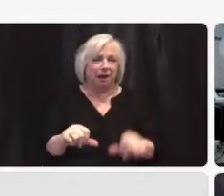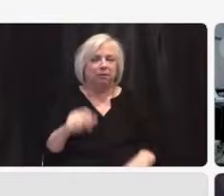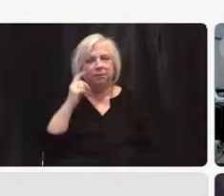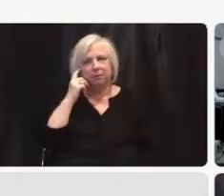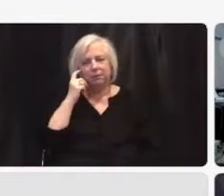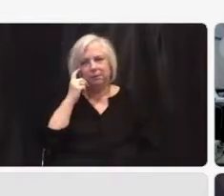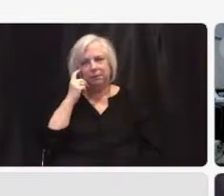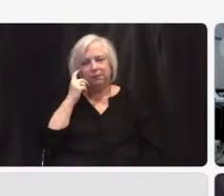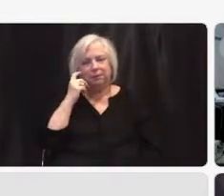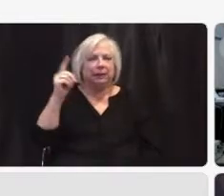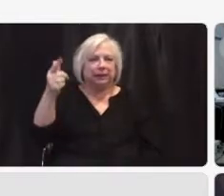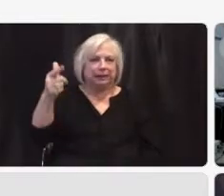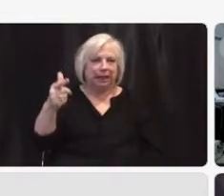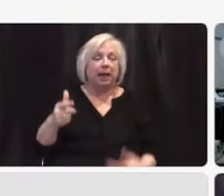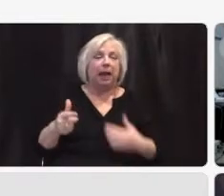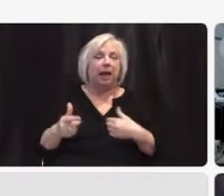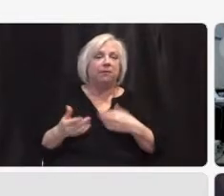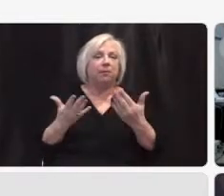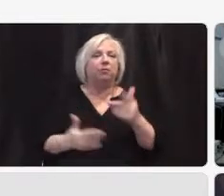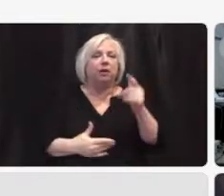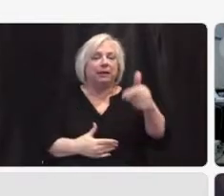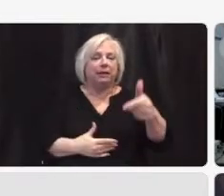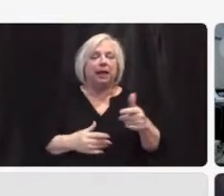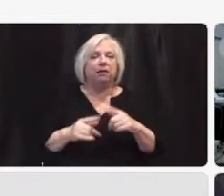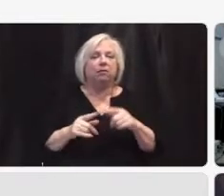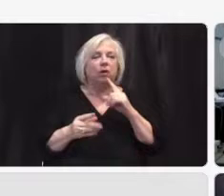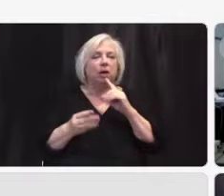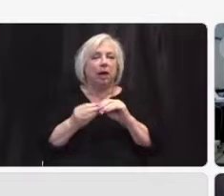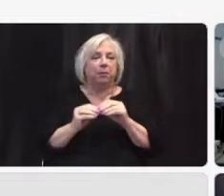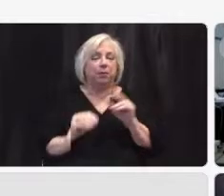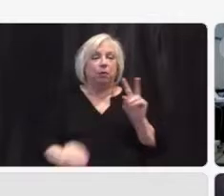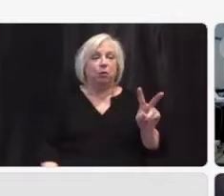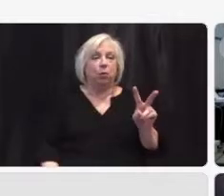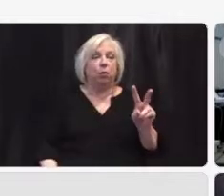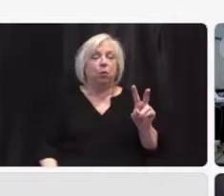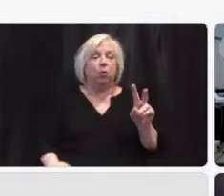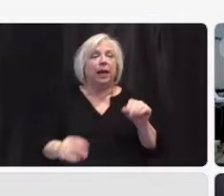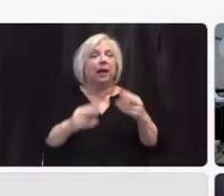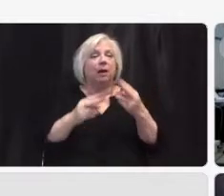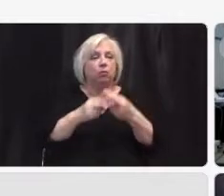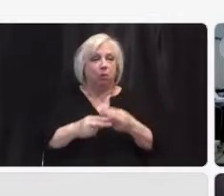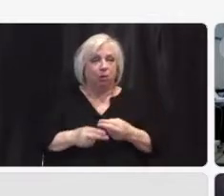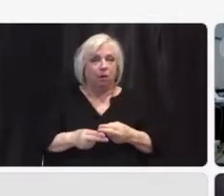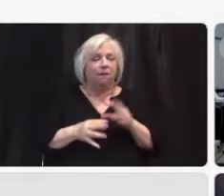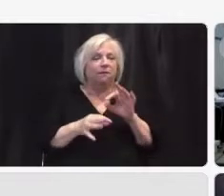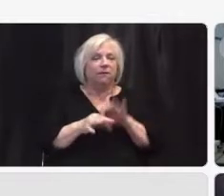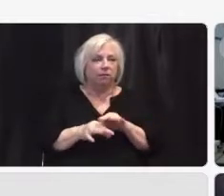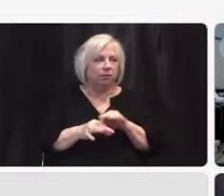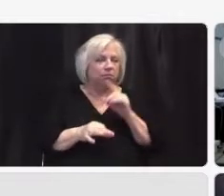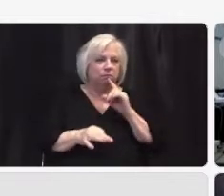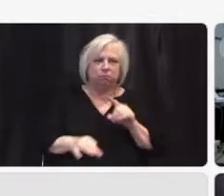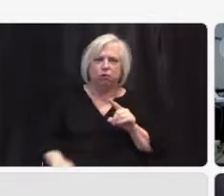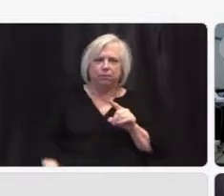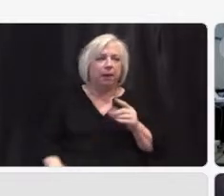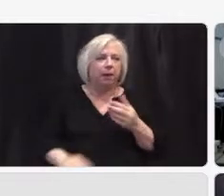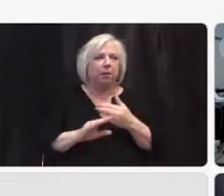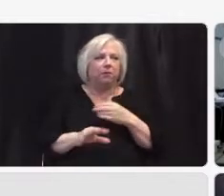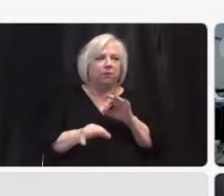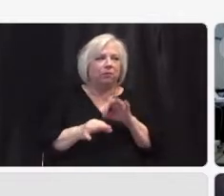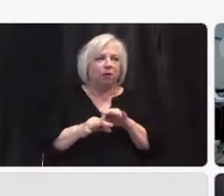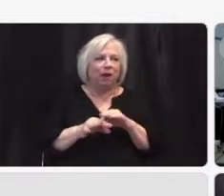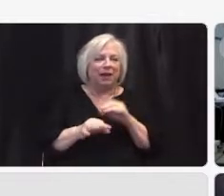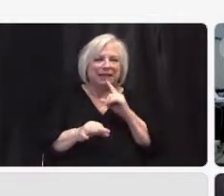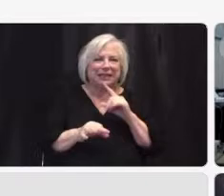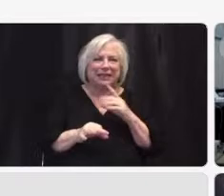Second. Second. All right, we have a motion and a second for item number 2. Can I please get a roll call vote, please? Sure. Before I take